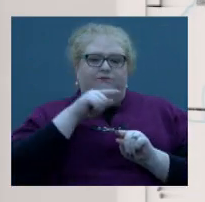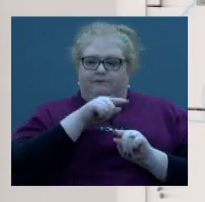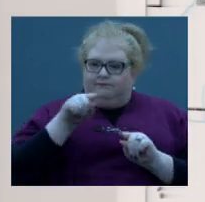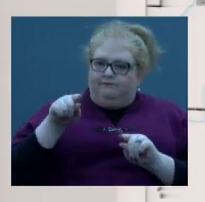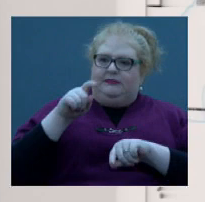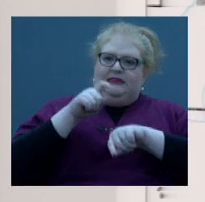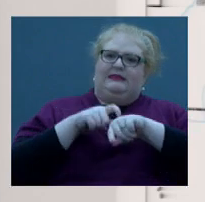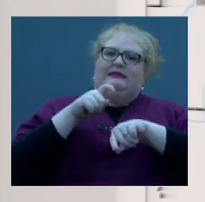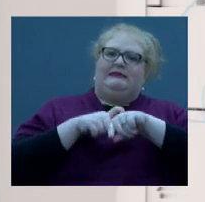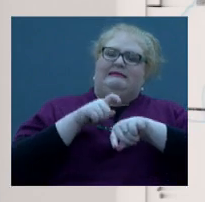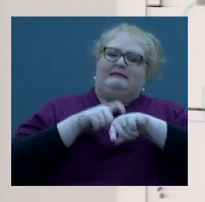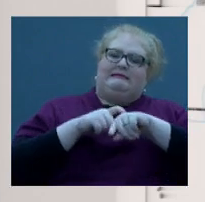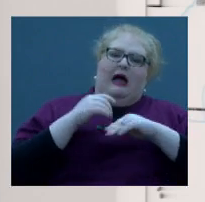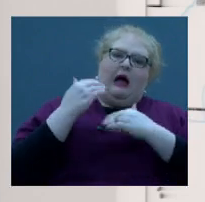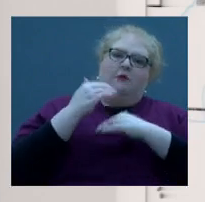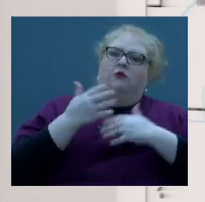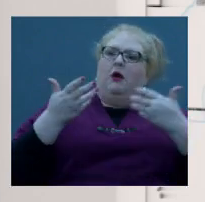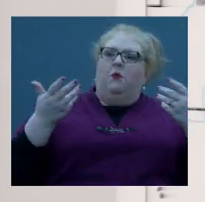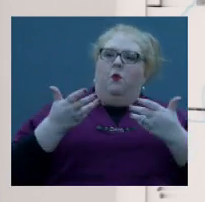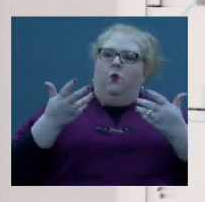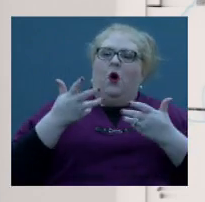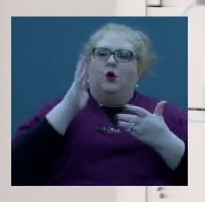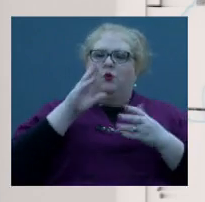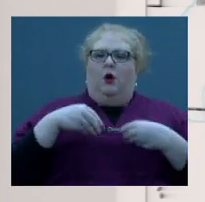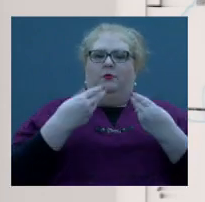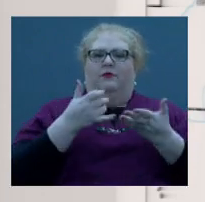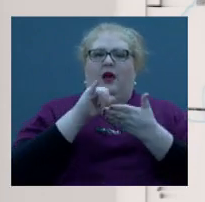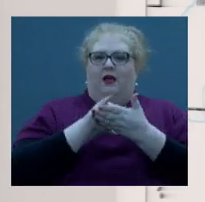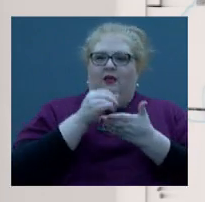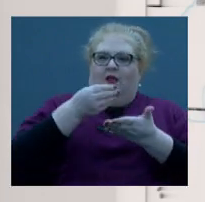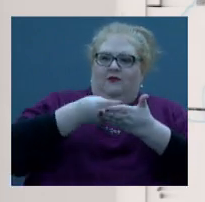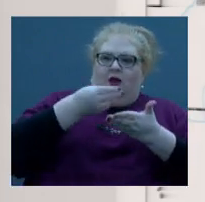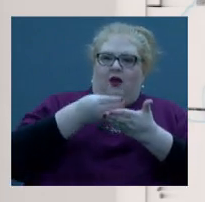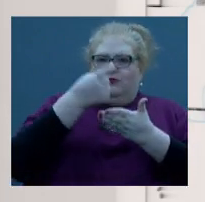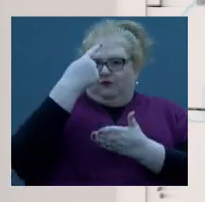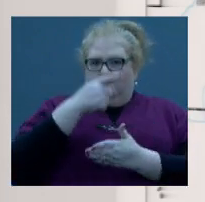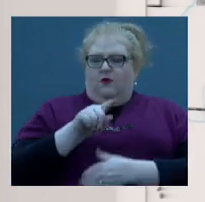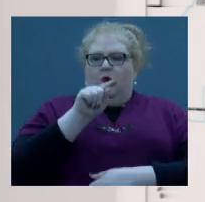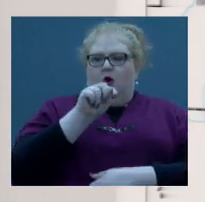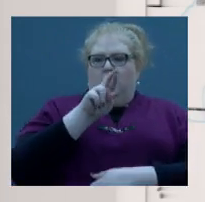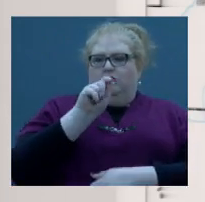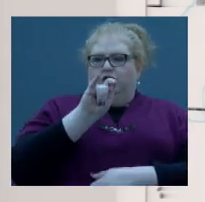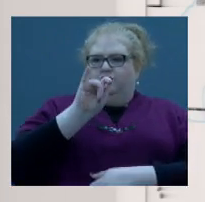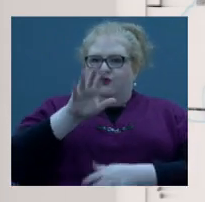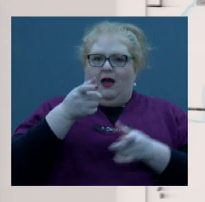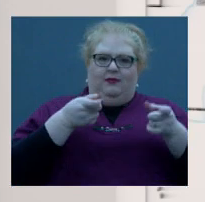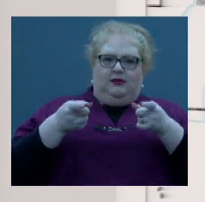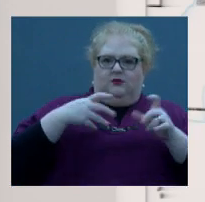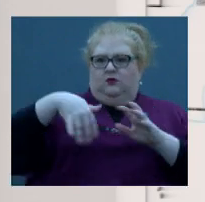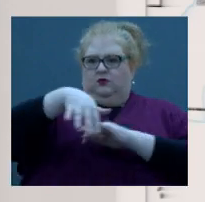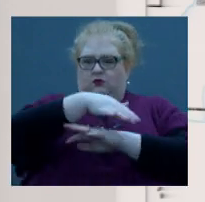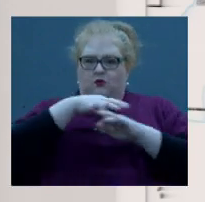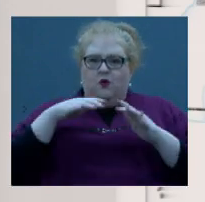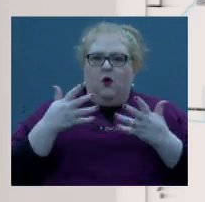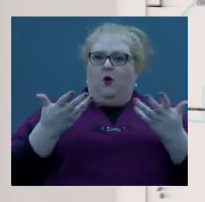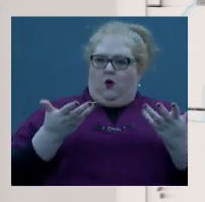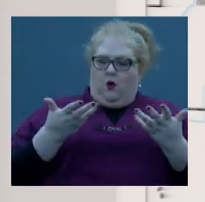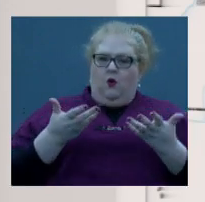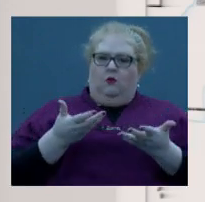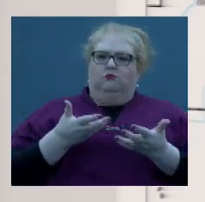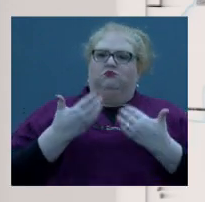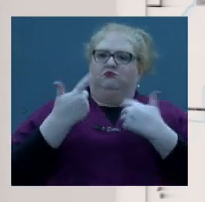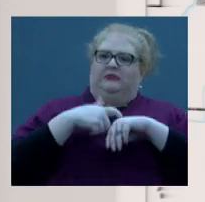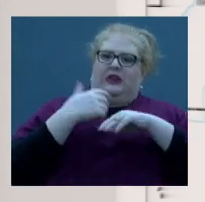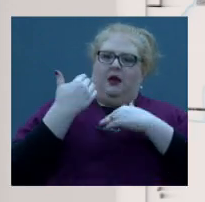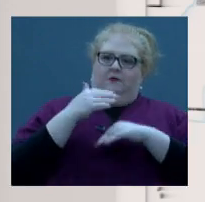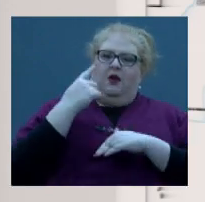the developer was willing to fund the roundabout or provide the funds for the traffic signal. In response, the developer committed to funding the improvements